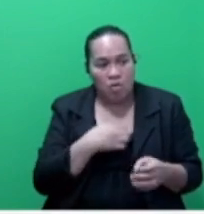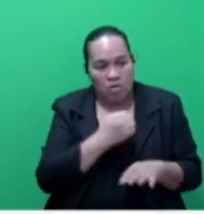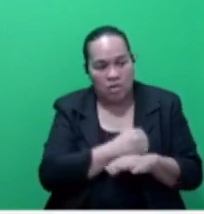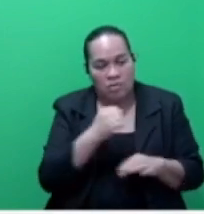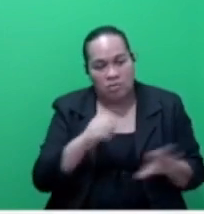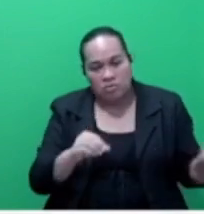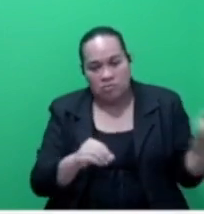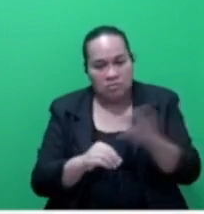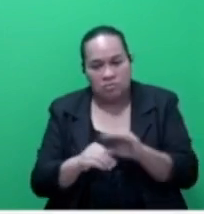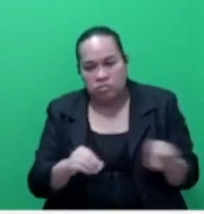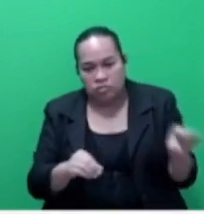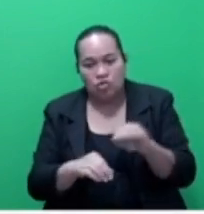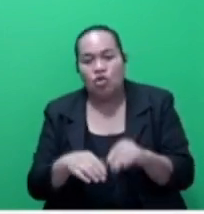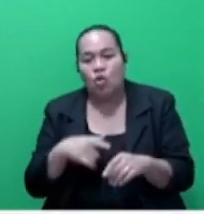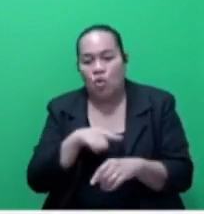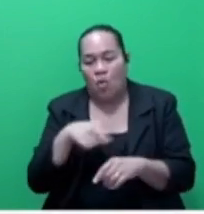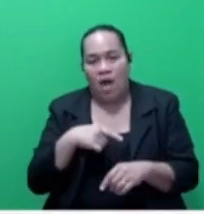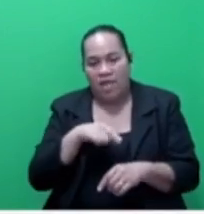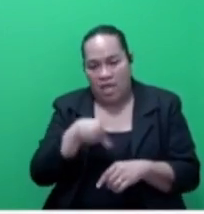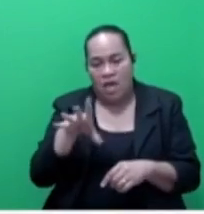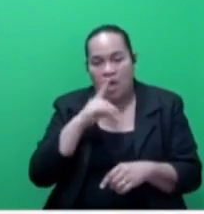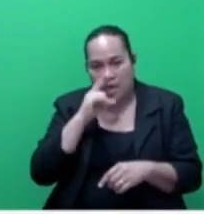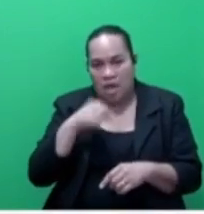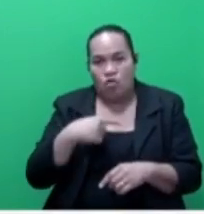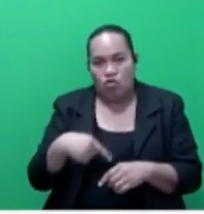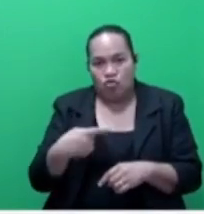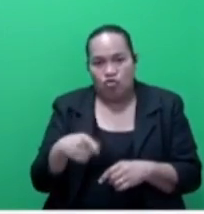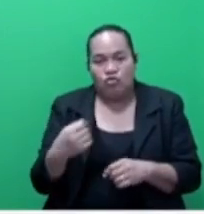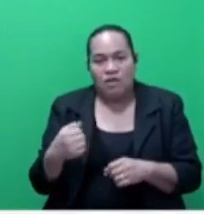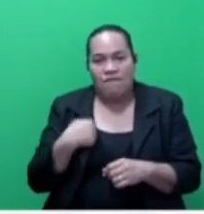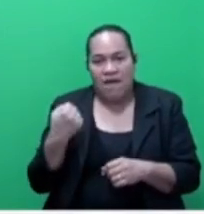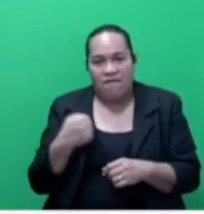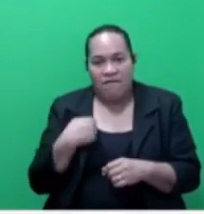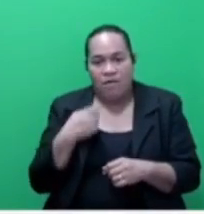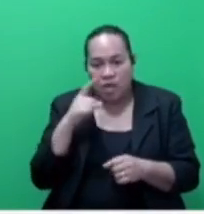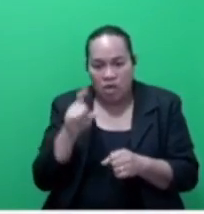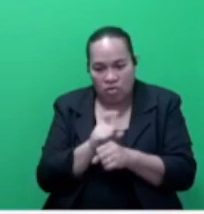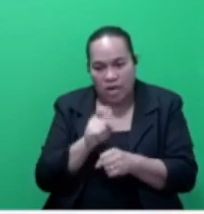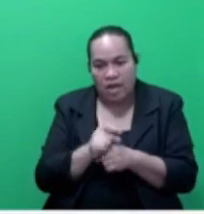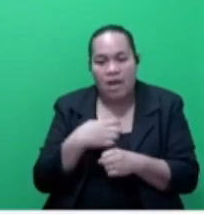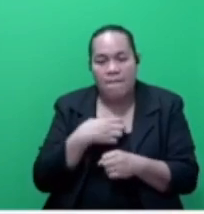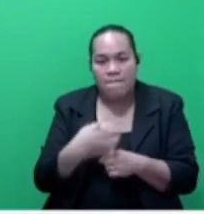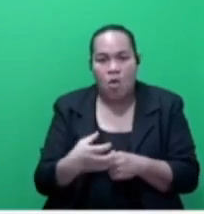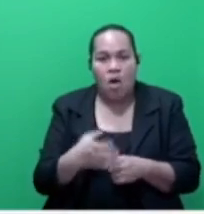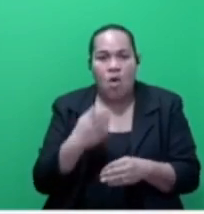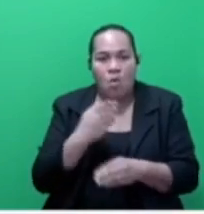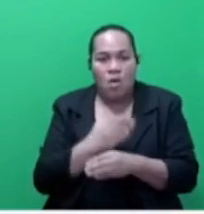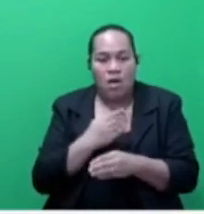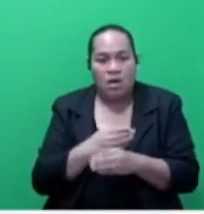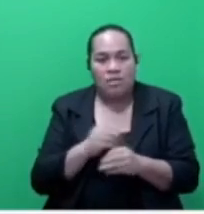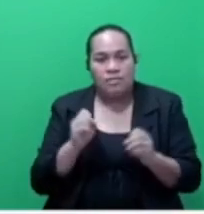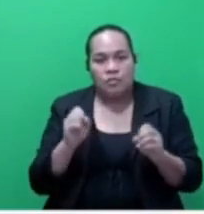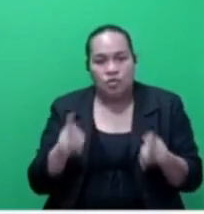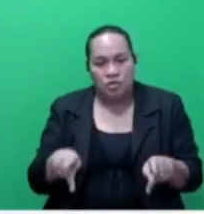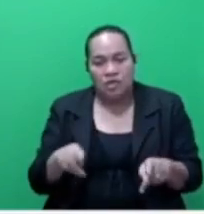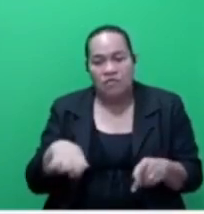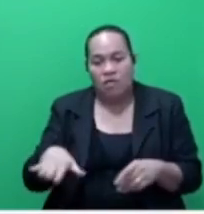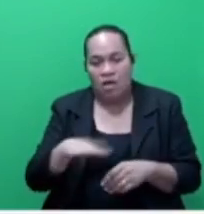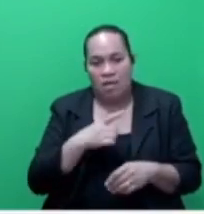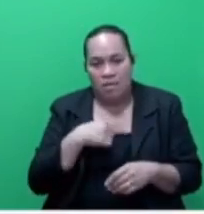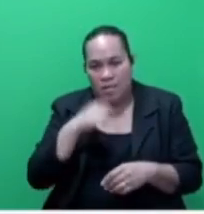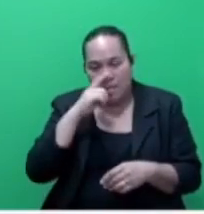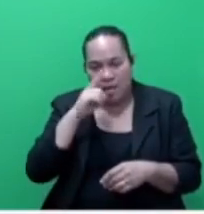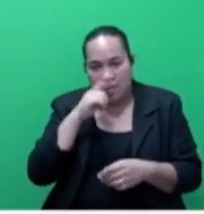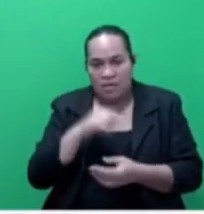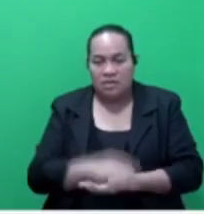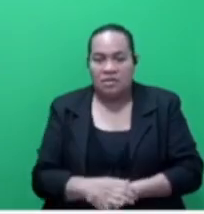businesses so they can continue to survive and indeed create and continue to create more jobs for our ordinary Fijians. Thank you, sir.